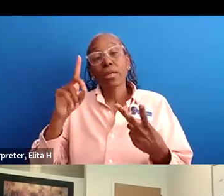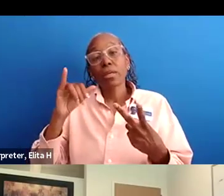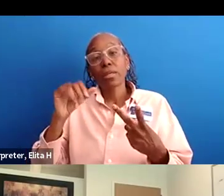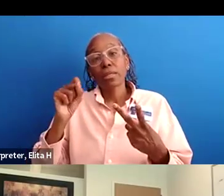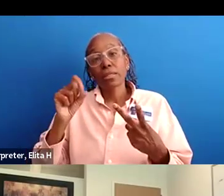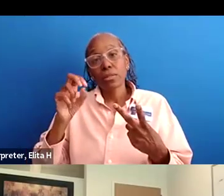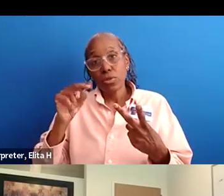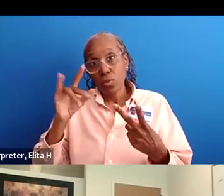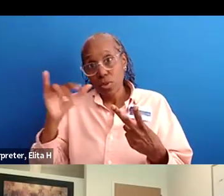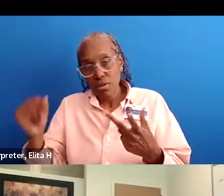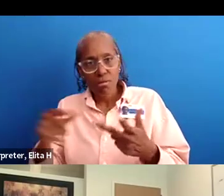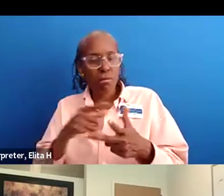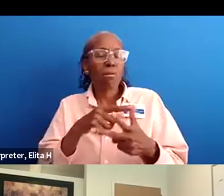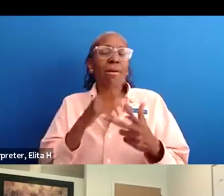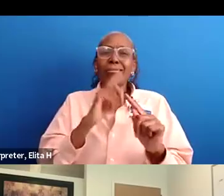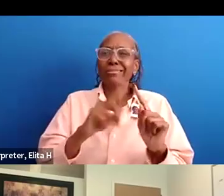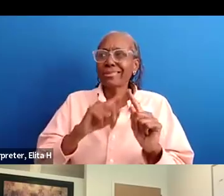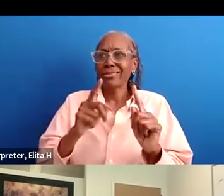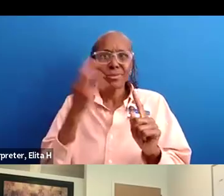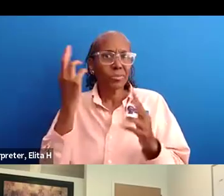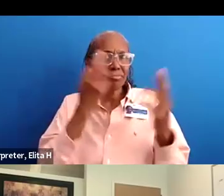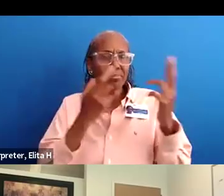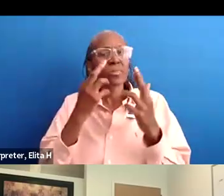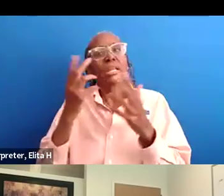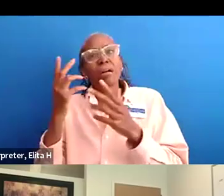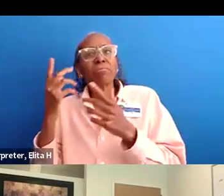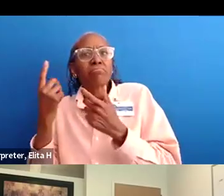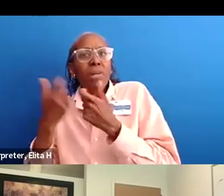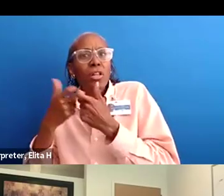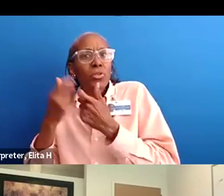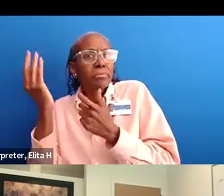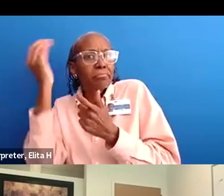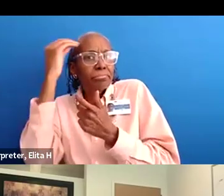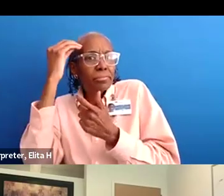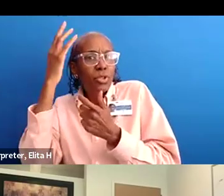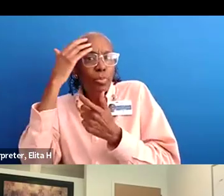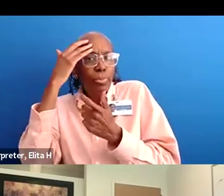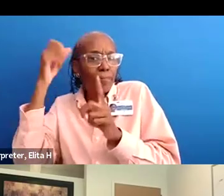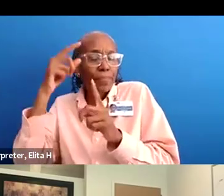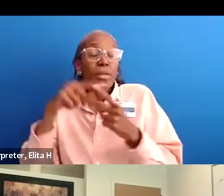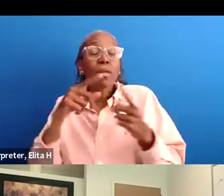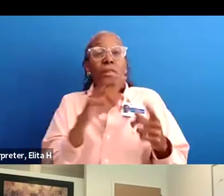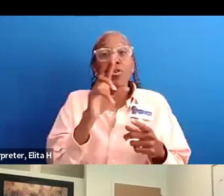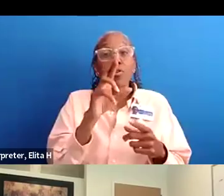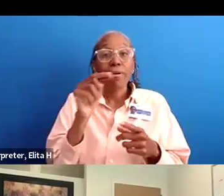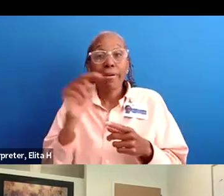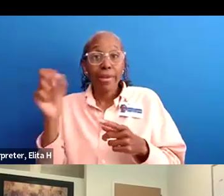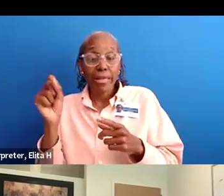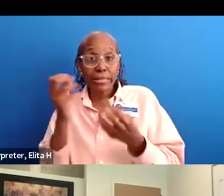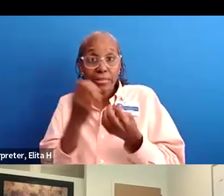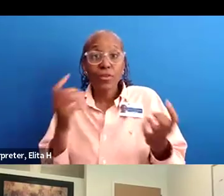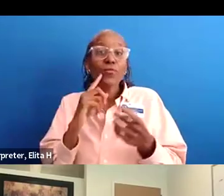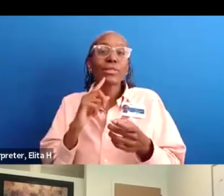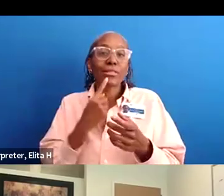electrodes into people's brains and being able to have treatments. There's also an RNS device for